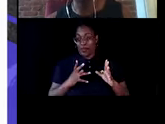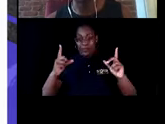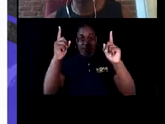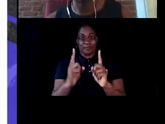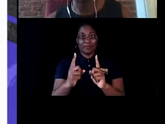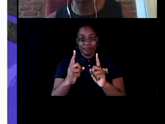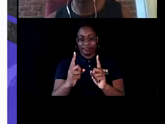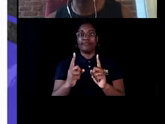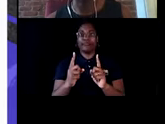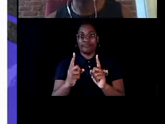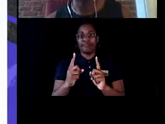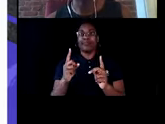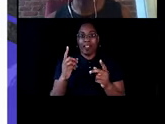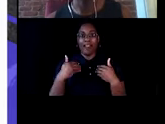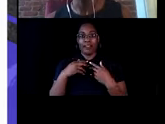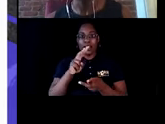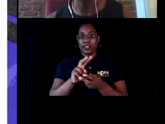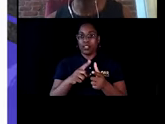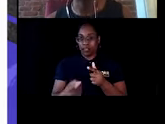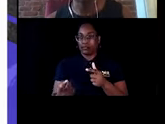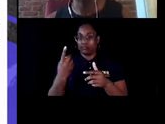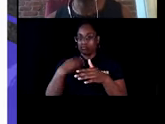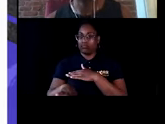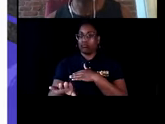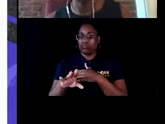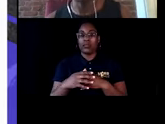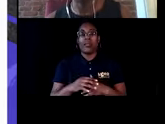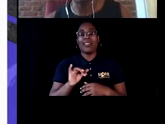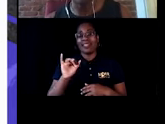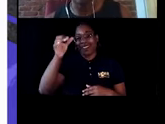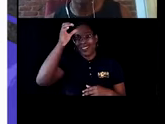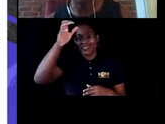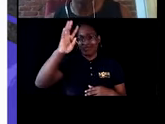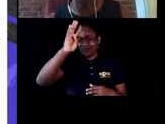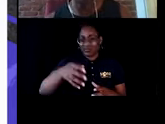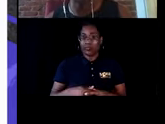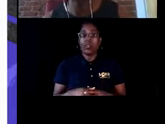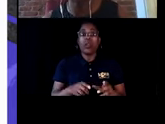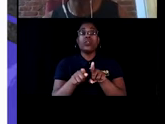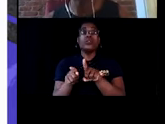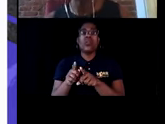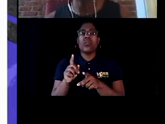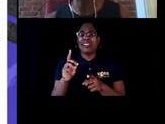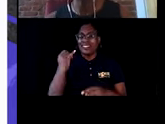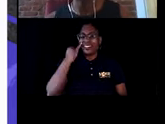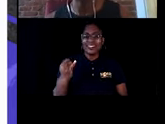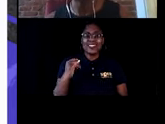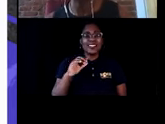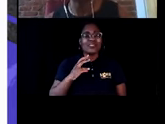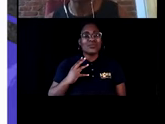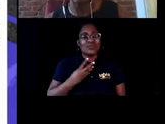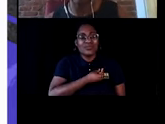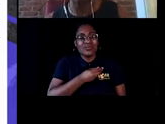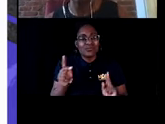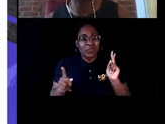of ableism and patriarchy. The other thing to say here is that transgender people are not new. Transgender people have